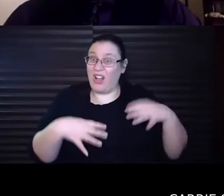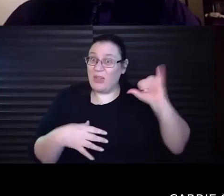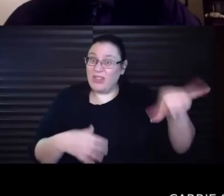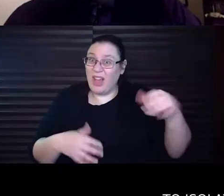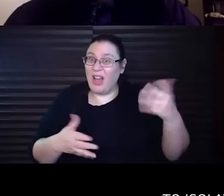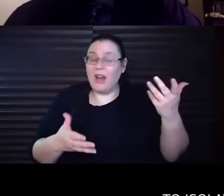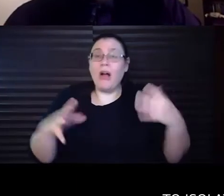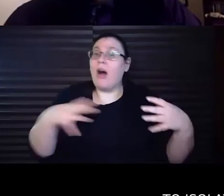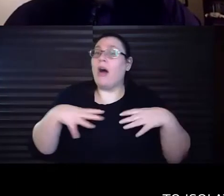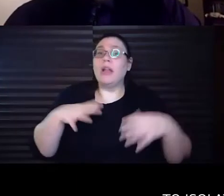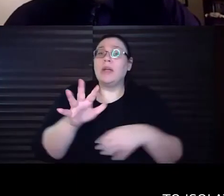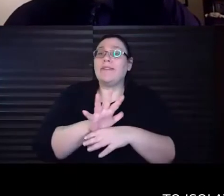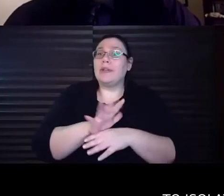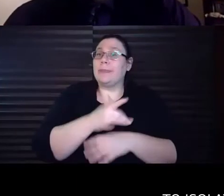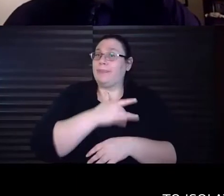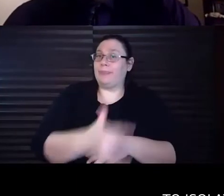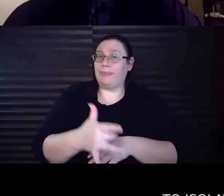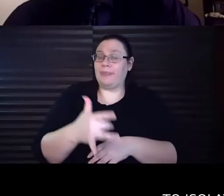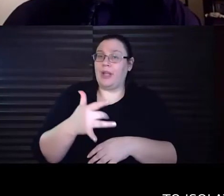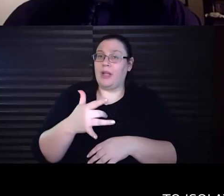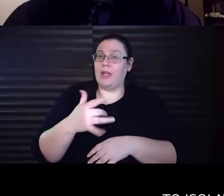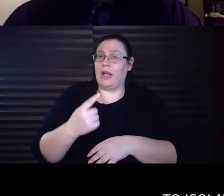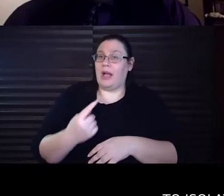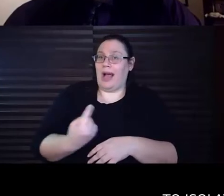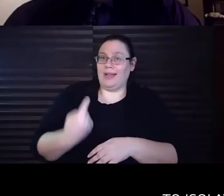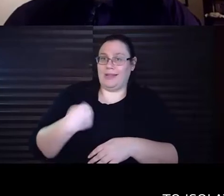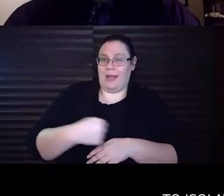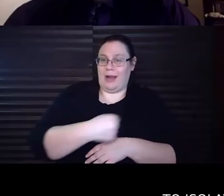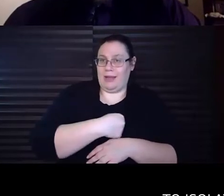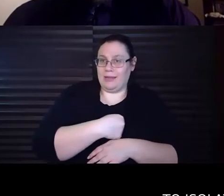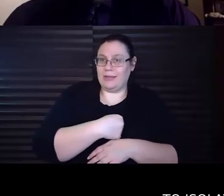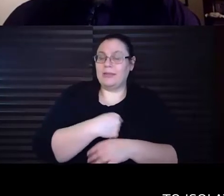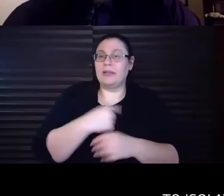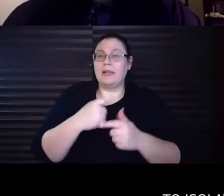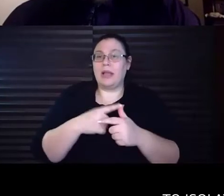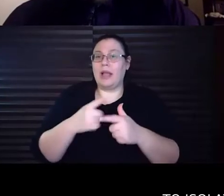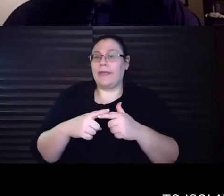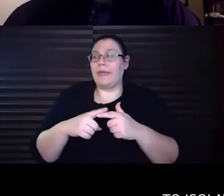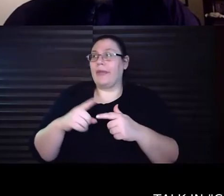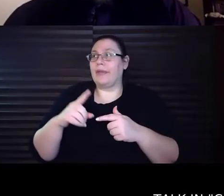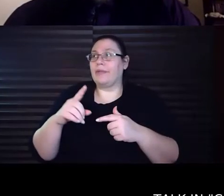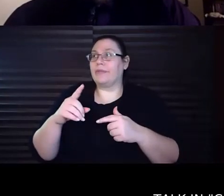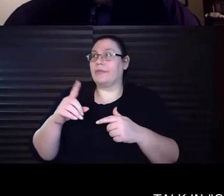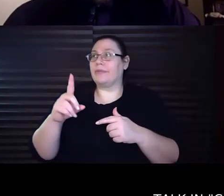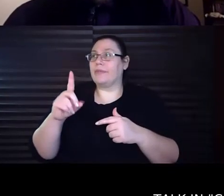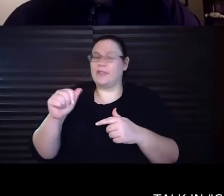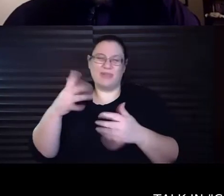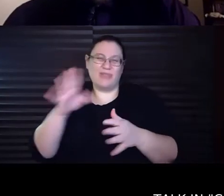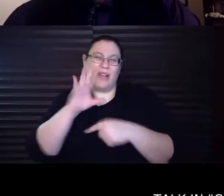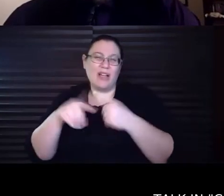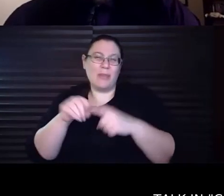Hollywood films tend to isolate us, and then disability, as we talked about in Code of the